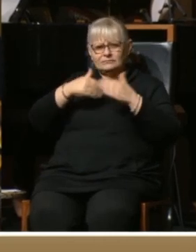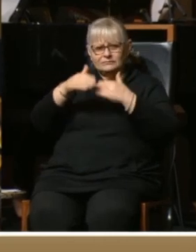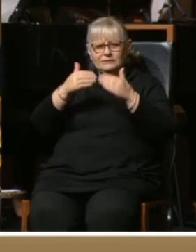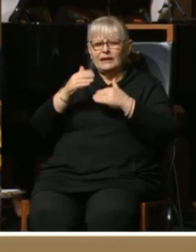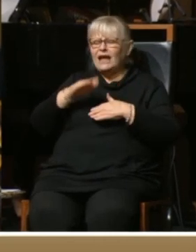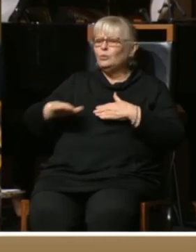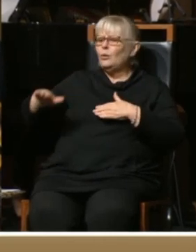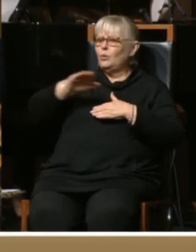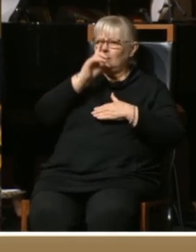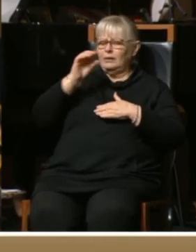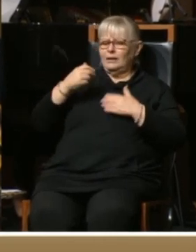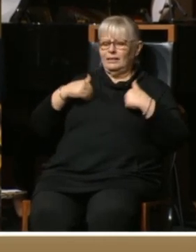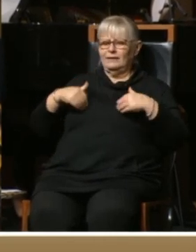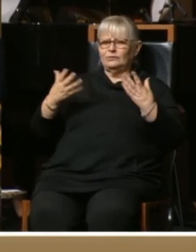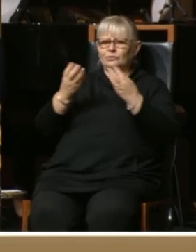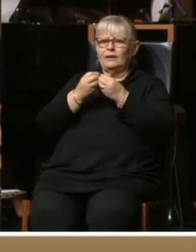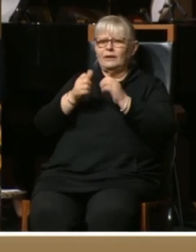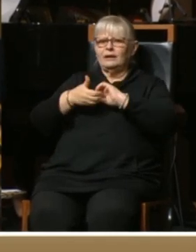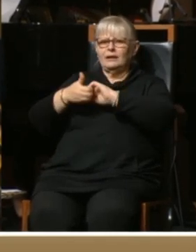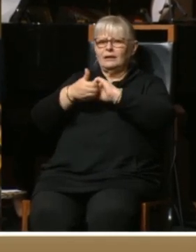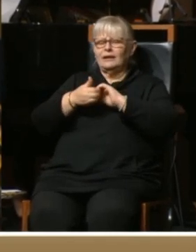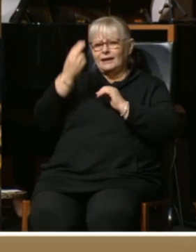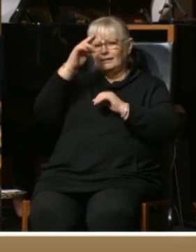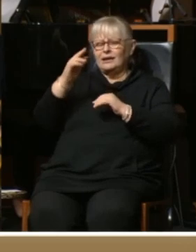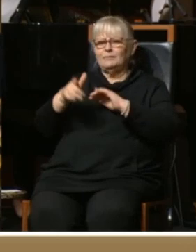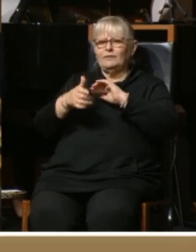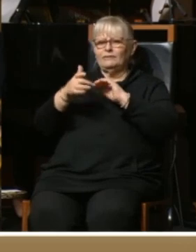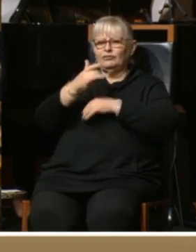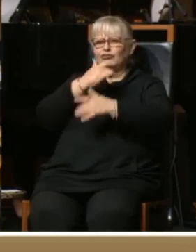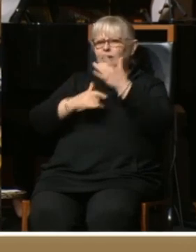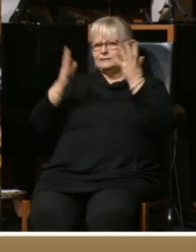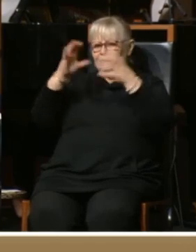live in harmony. In the name of Christ, amen.